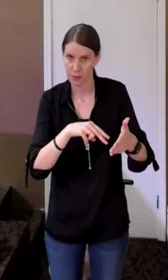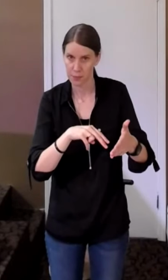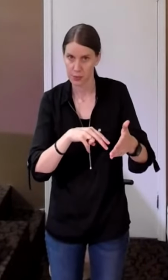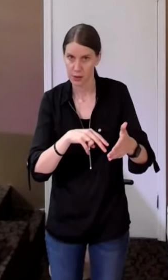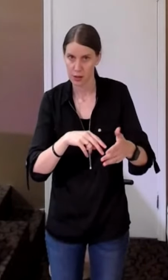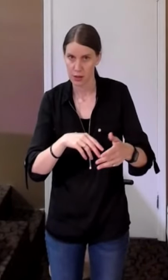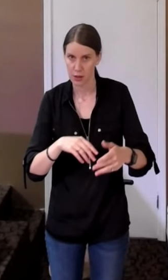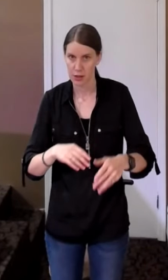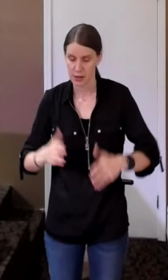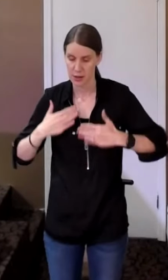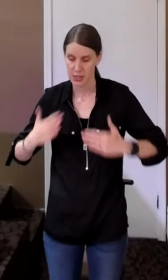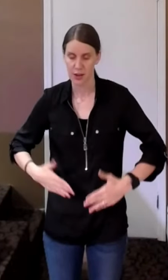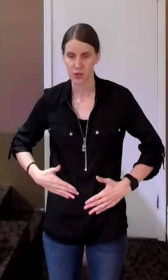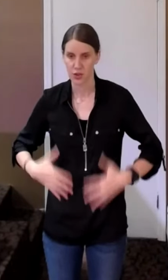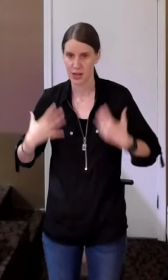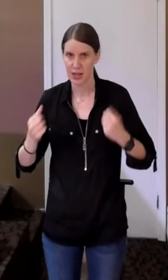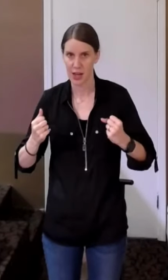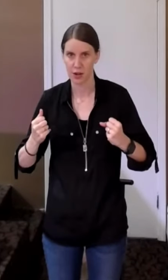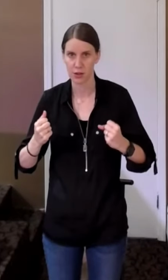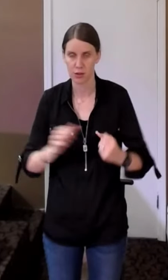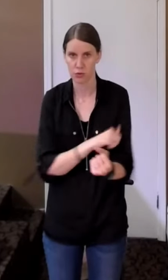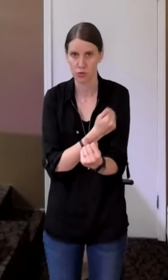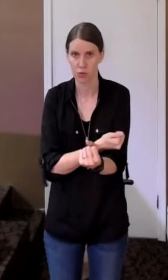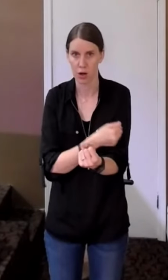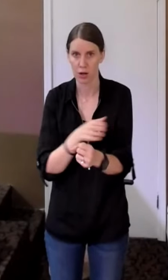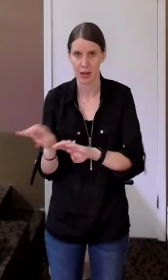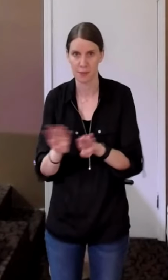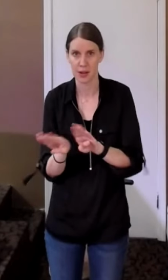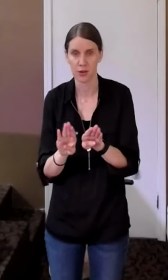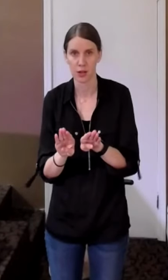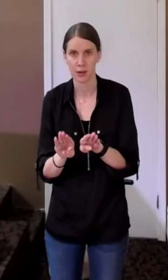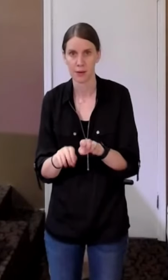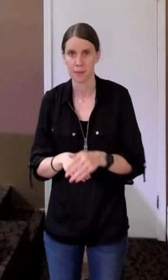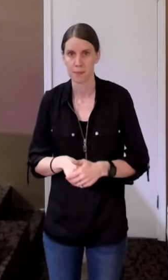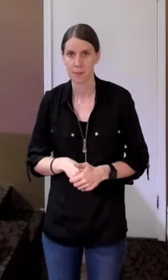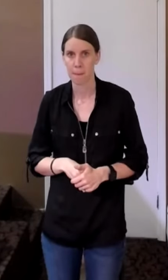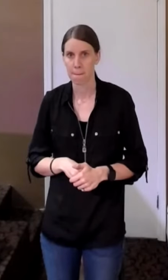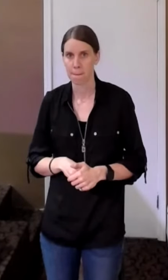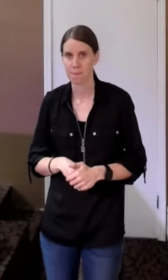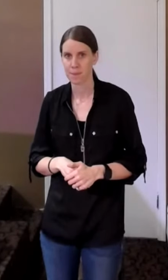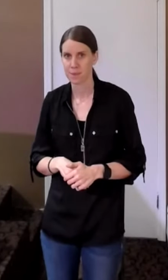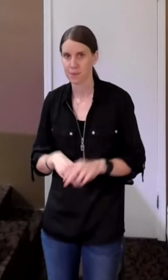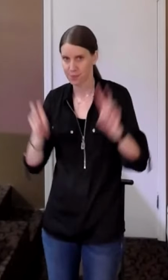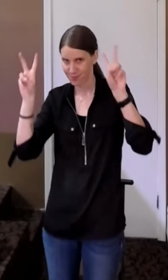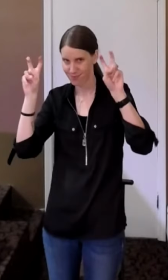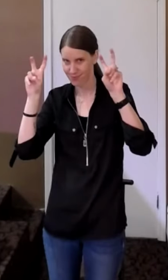herself healthy and productive and active and strong. That's not a quote from there, but that's what it's